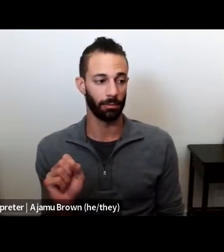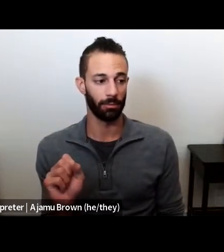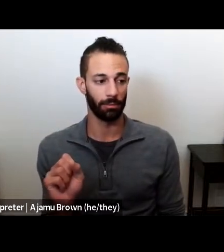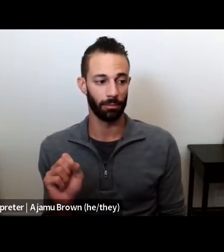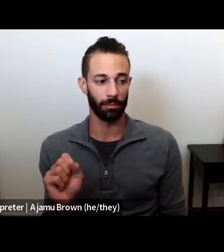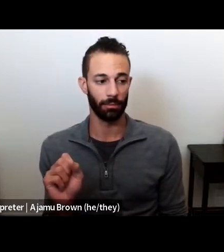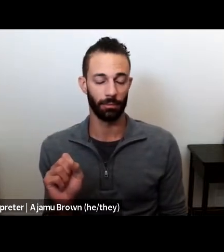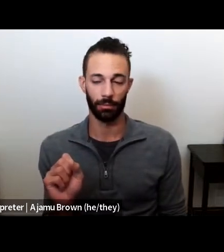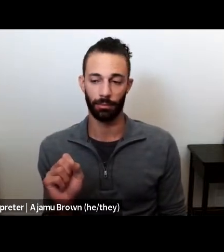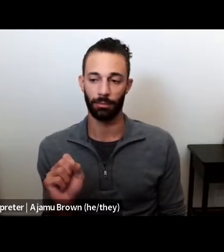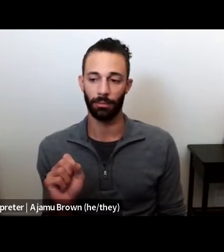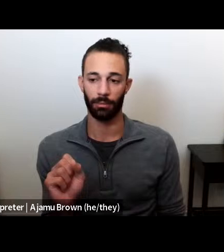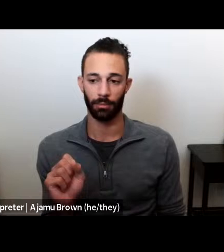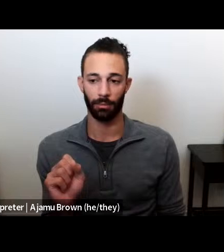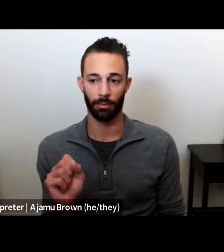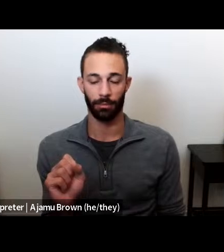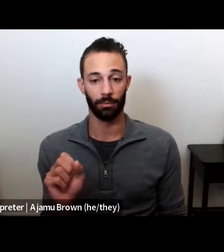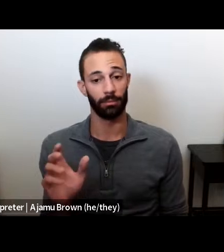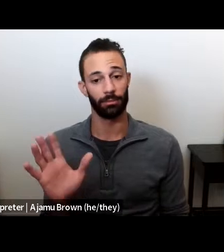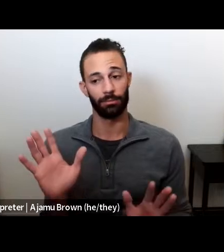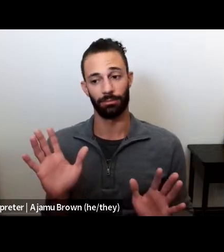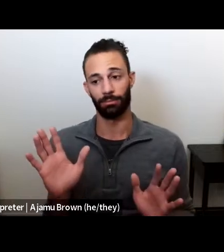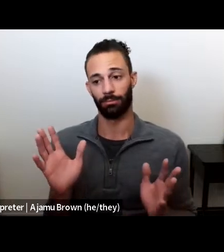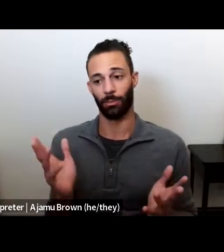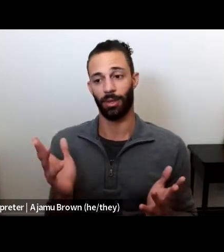Yeah, y'all hold on for Scorp. We'll get to it.